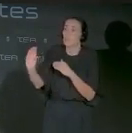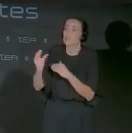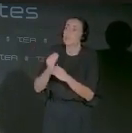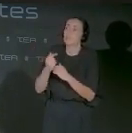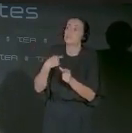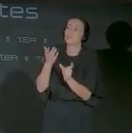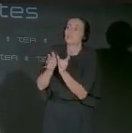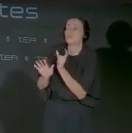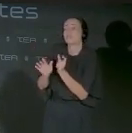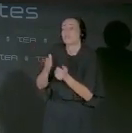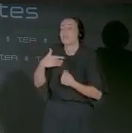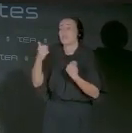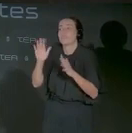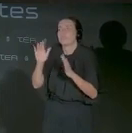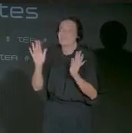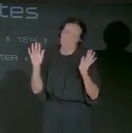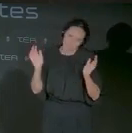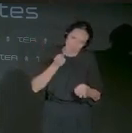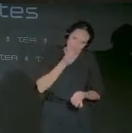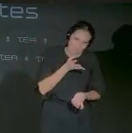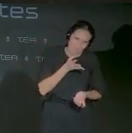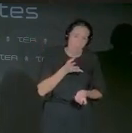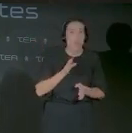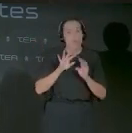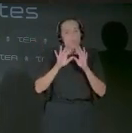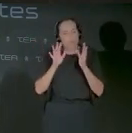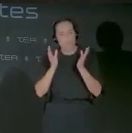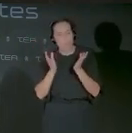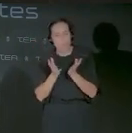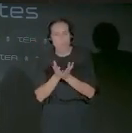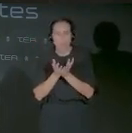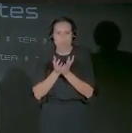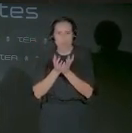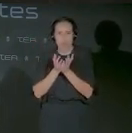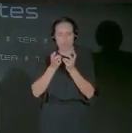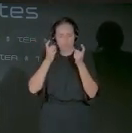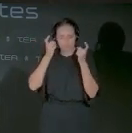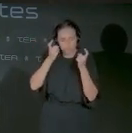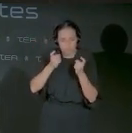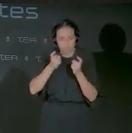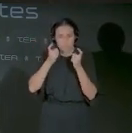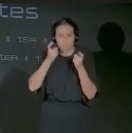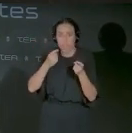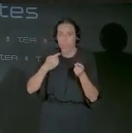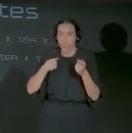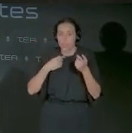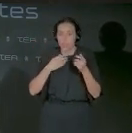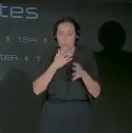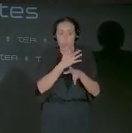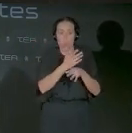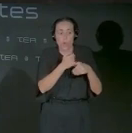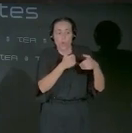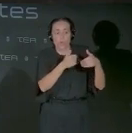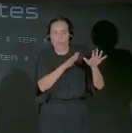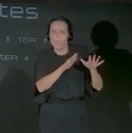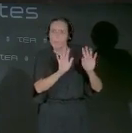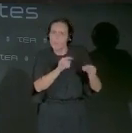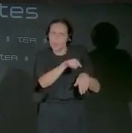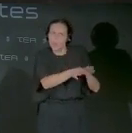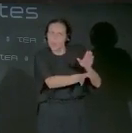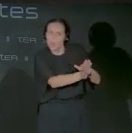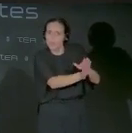is persistent, so when you stop playing, the world's still there. It's shared, so other people can go in there, and what they do to the world affects